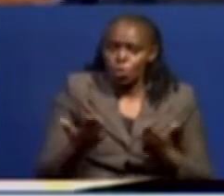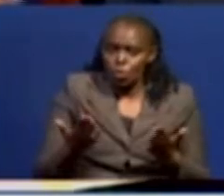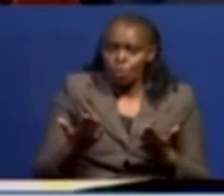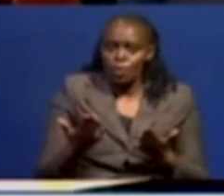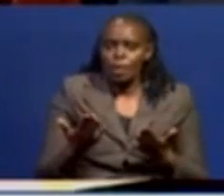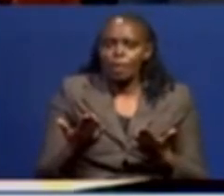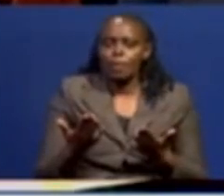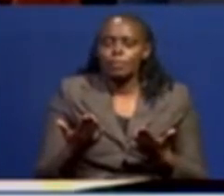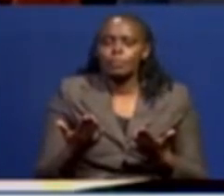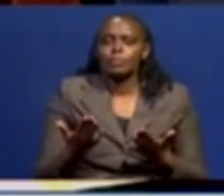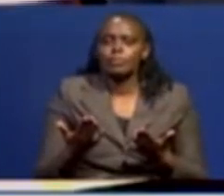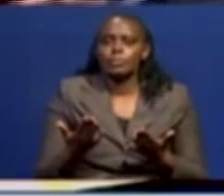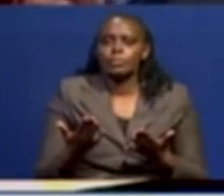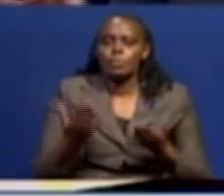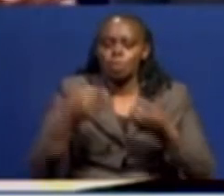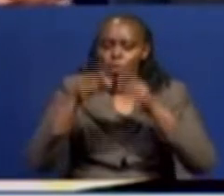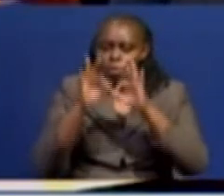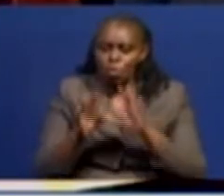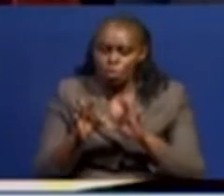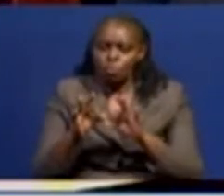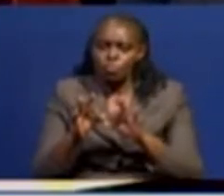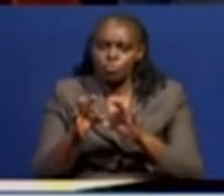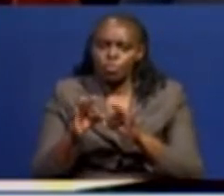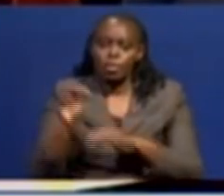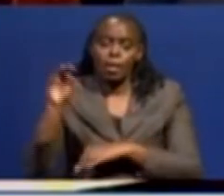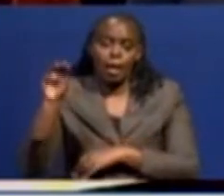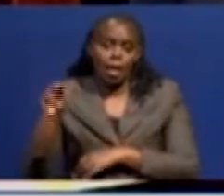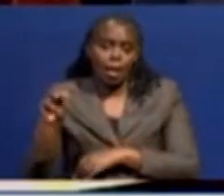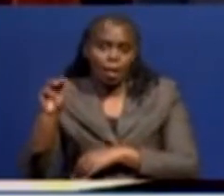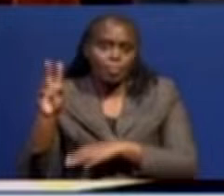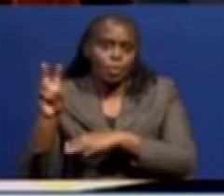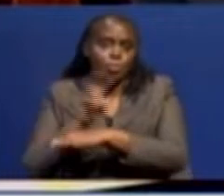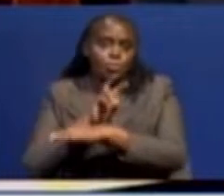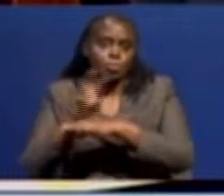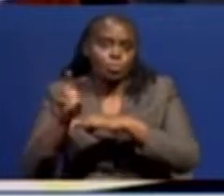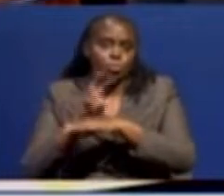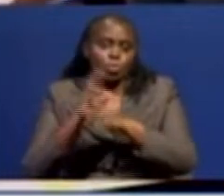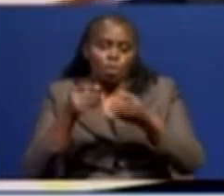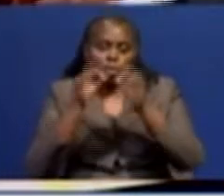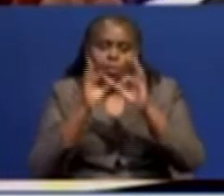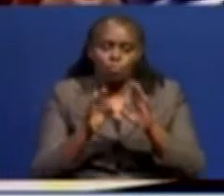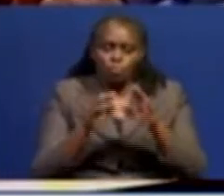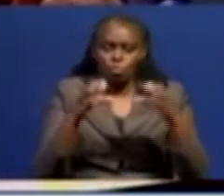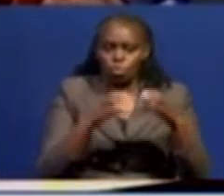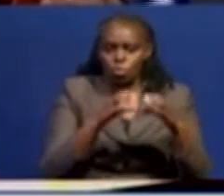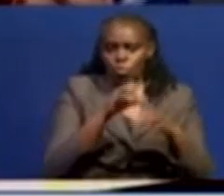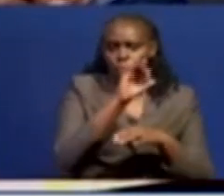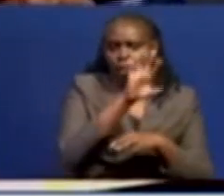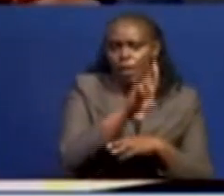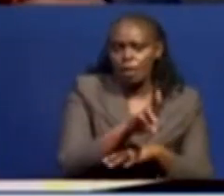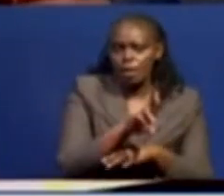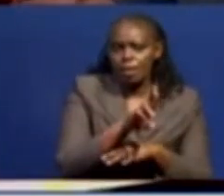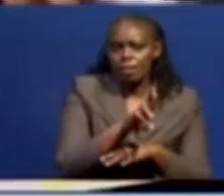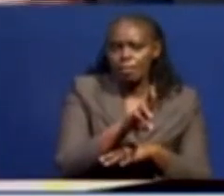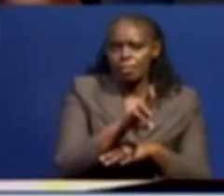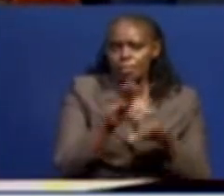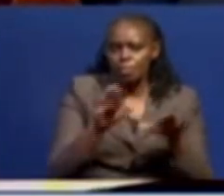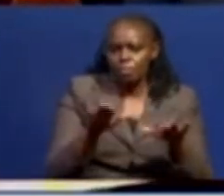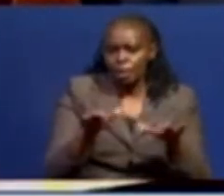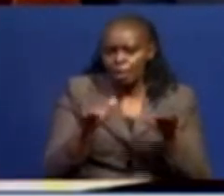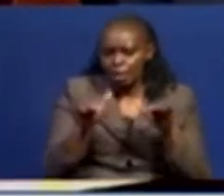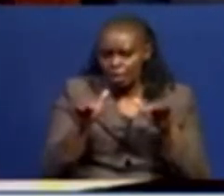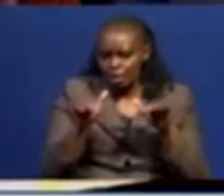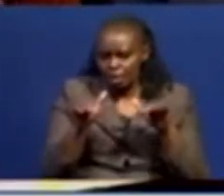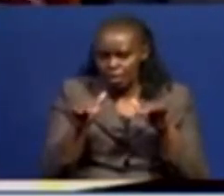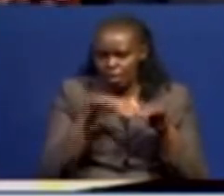video, where an officer in job group M supervises officers in job group R. A